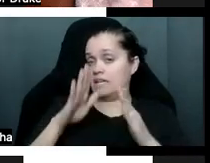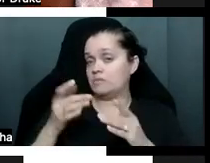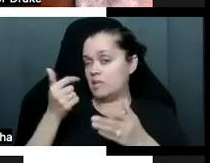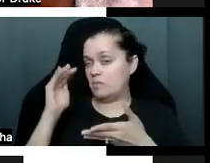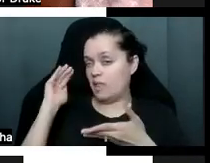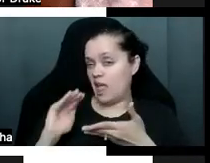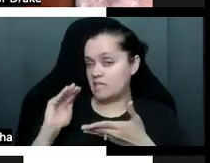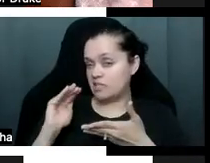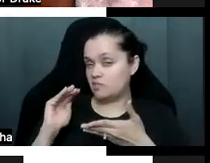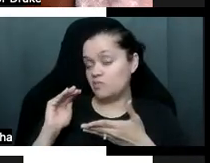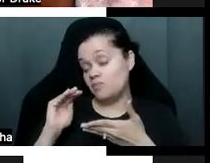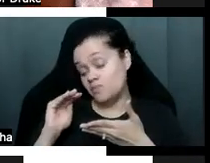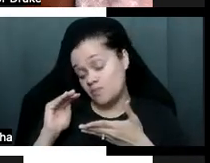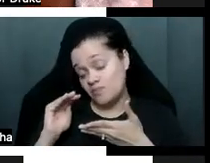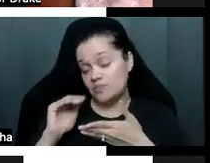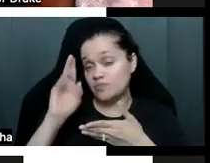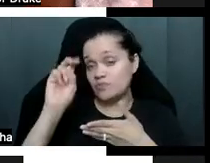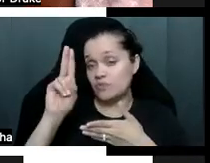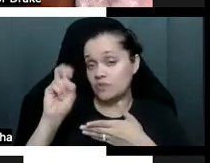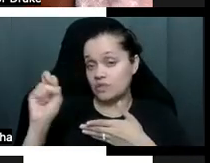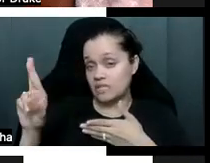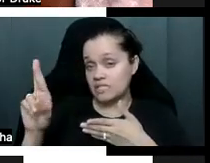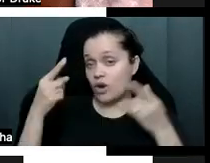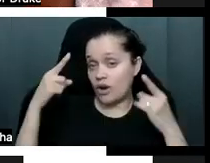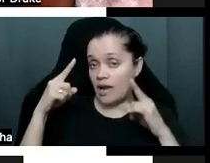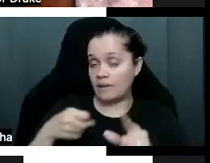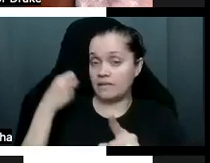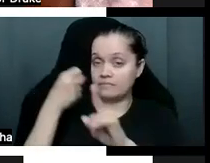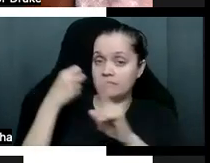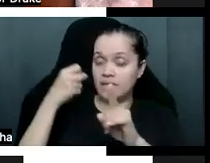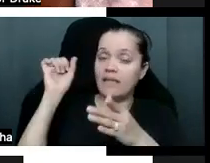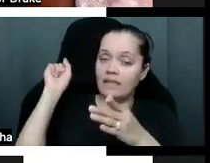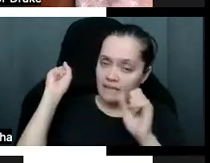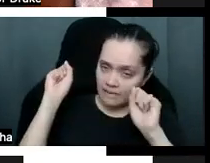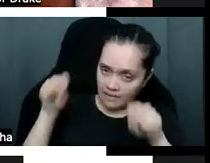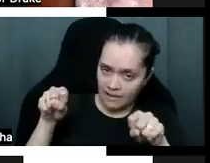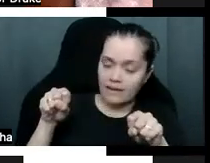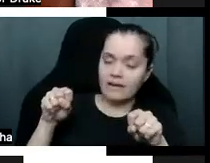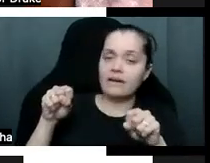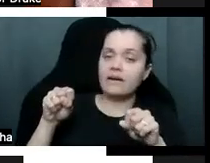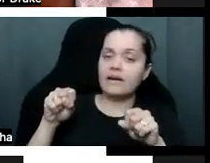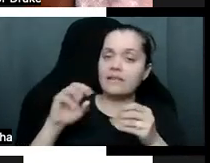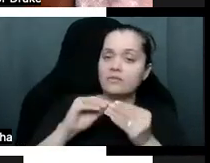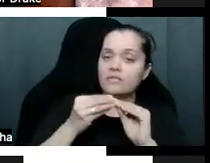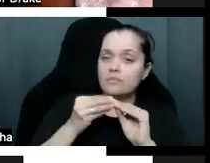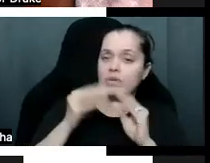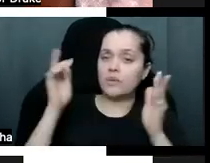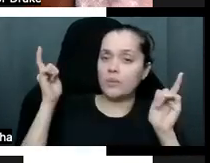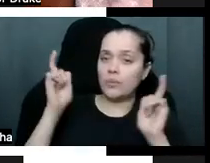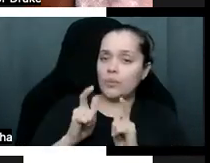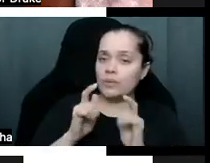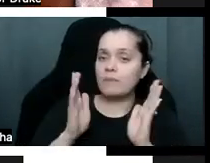less. Soviet Union happened, and well, yes, that probably did push down birth